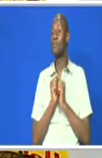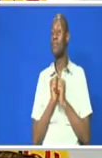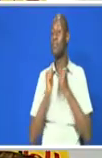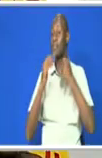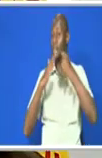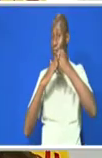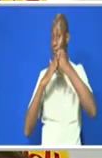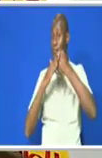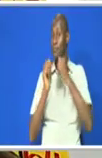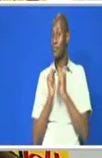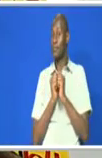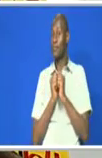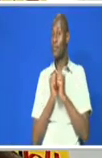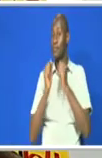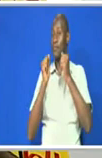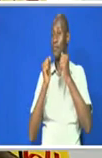19,